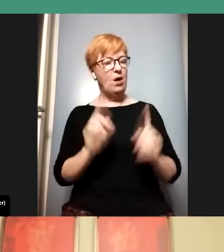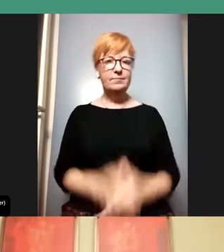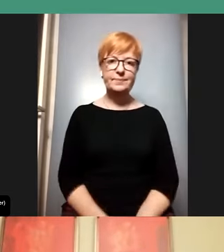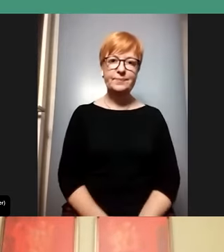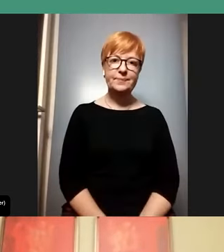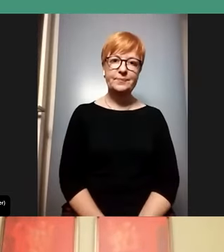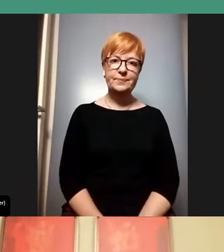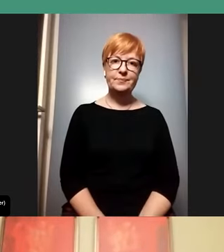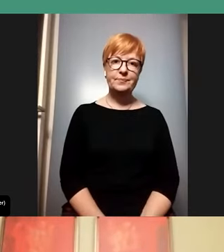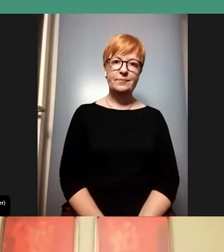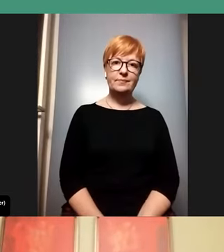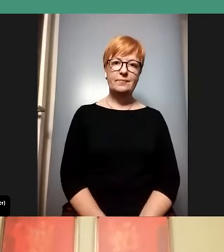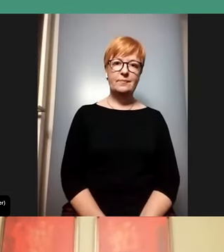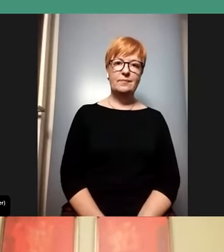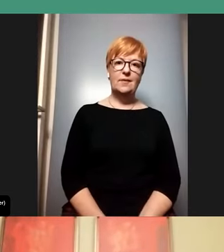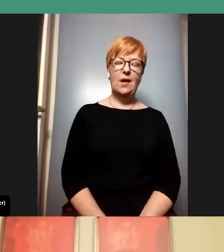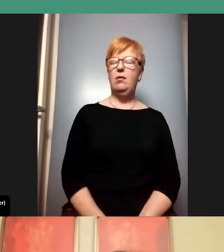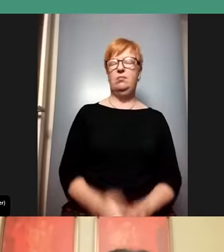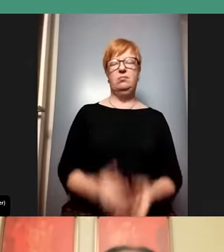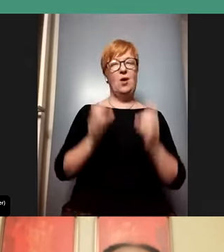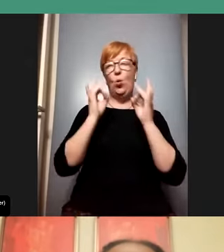Oh, it's wonderful to hear